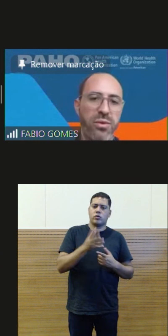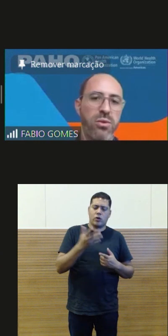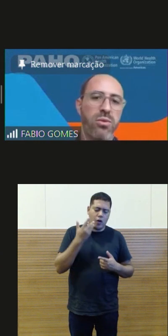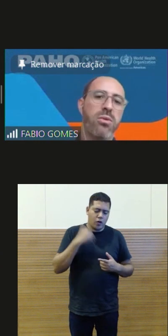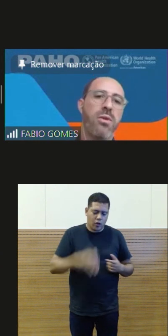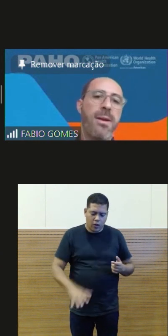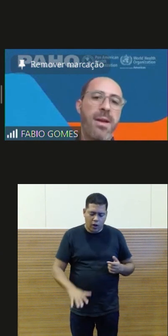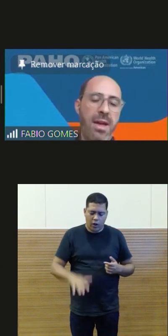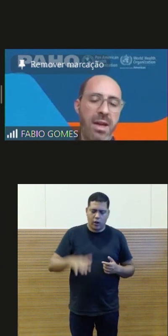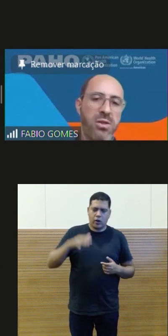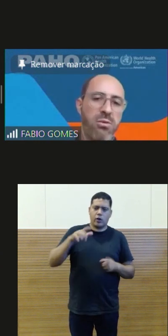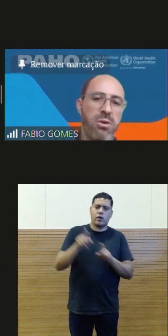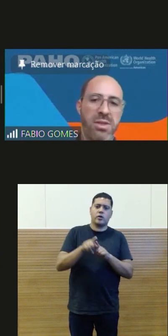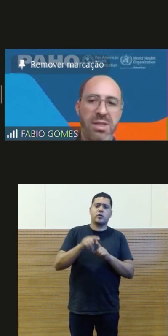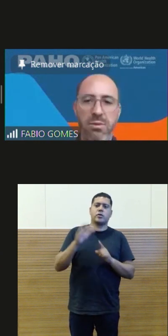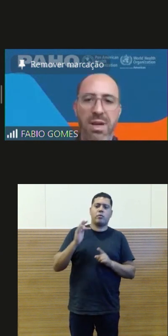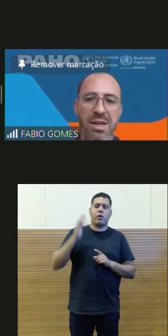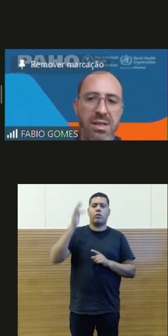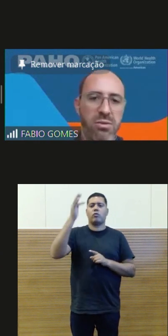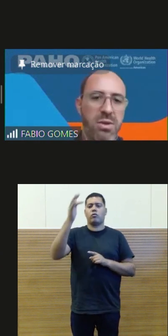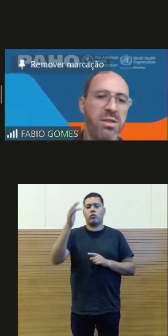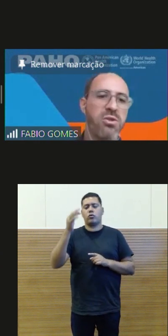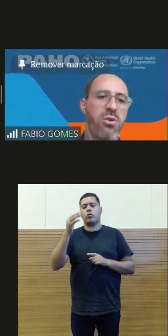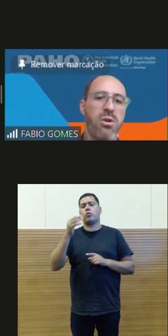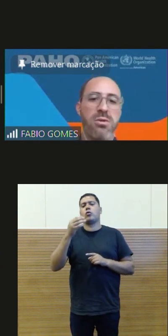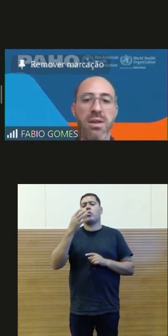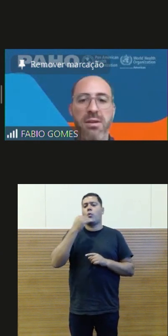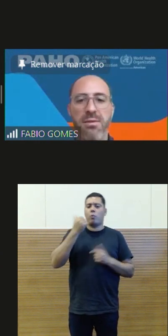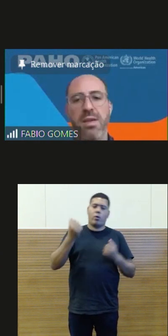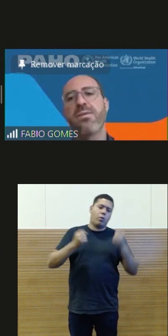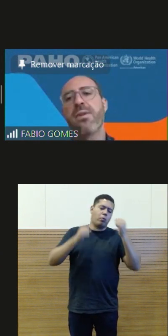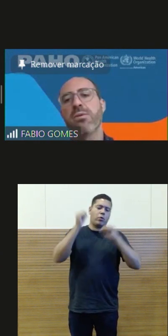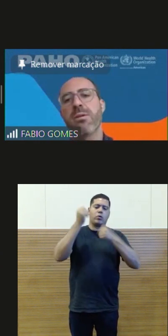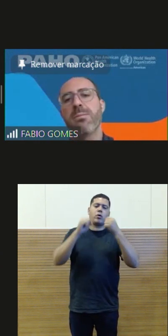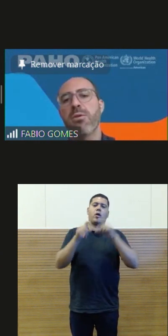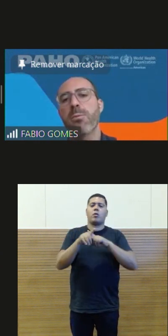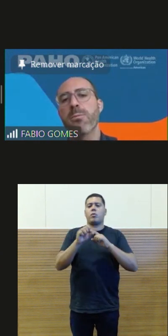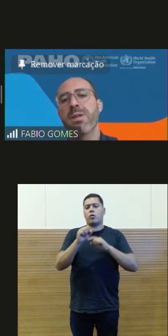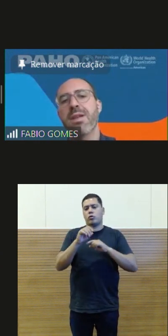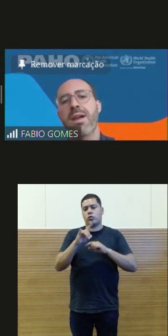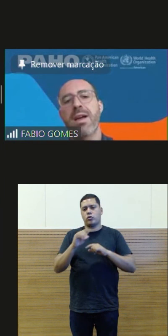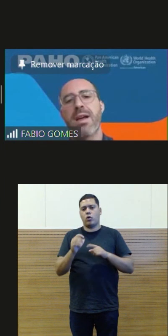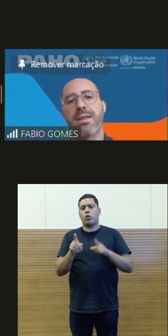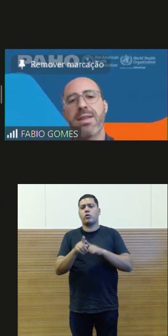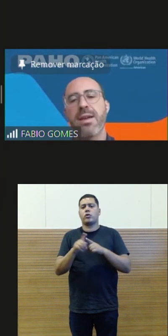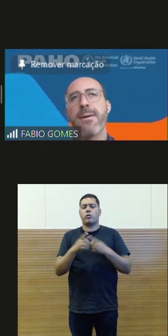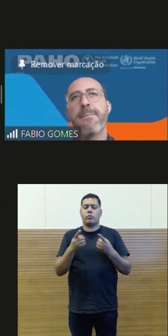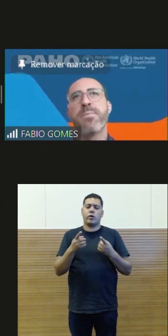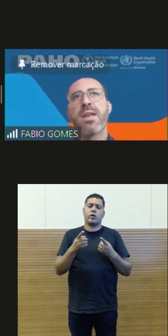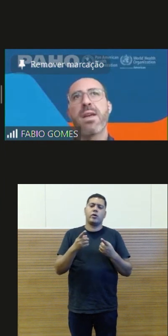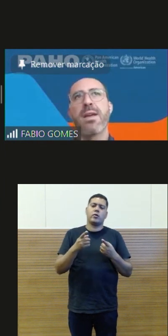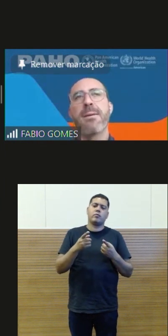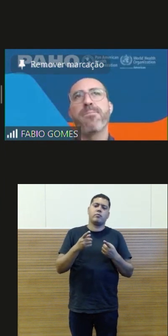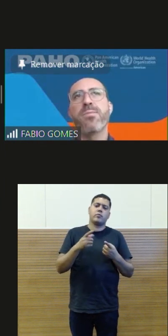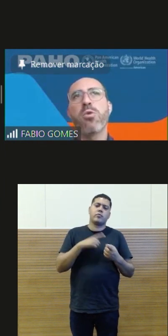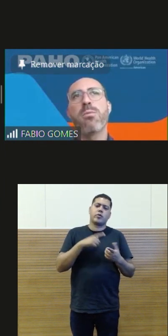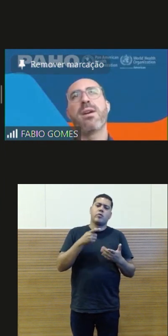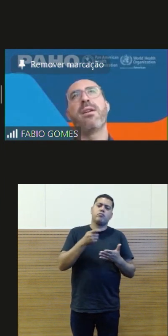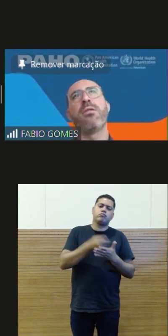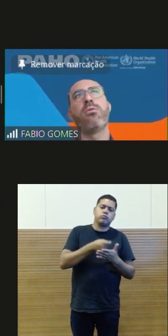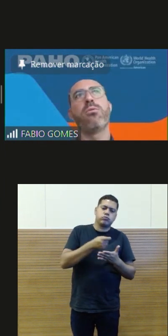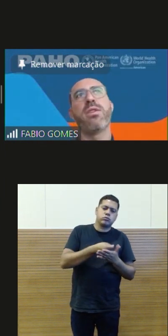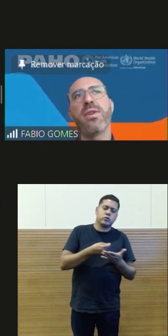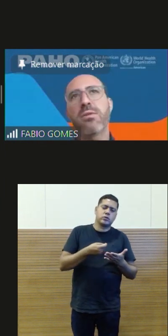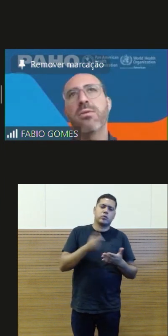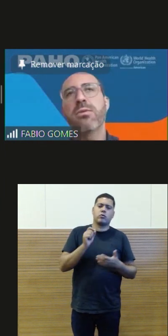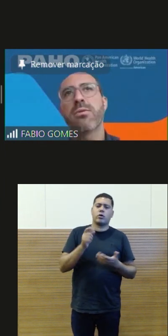and the intake both in the childhood as well as in the future of saturated fats and will